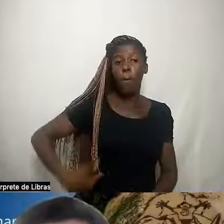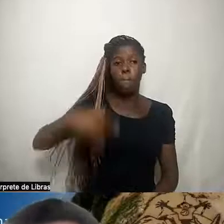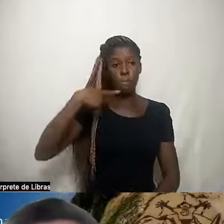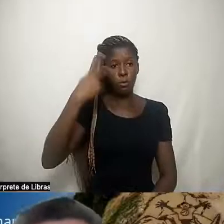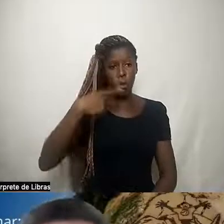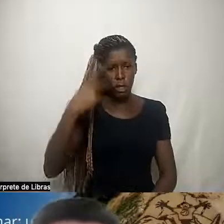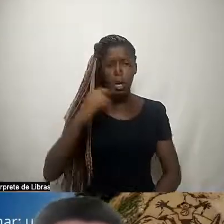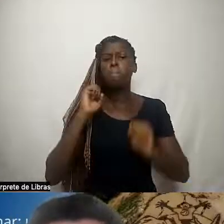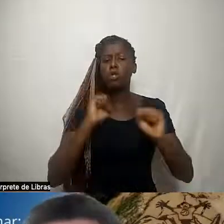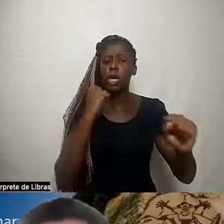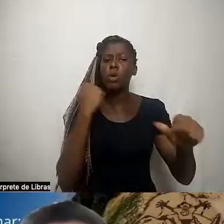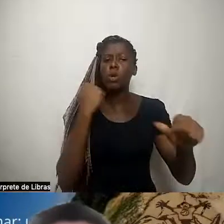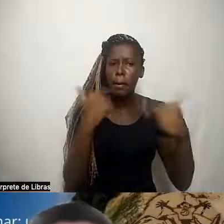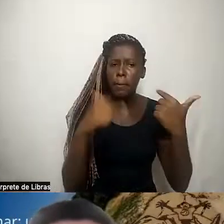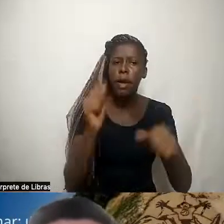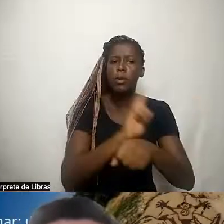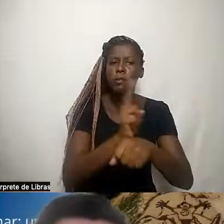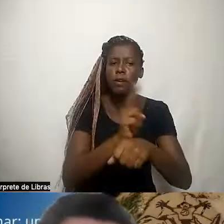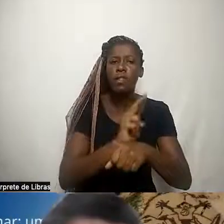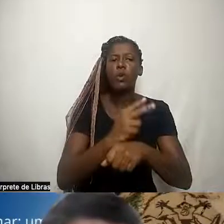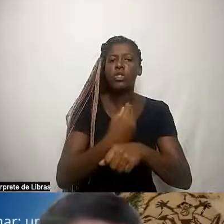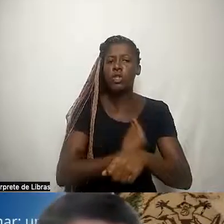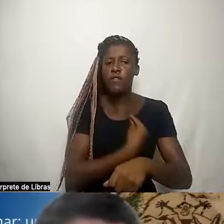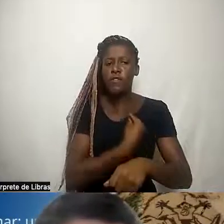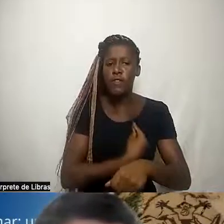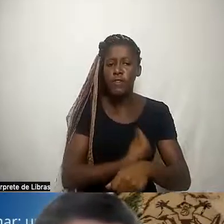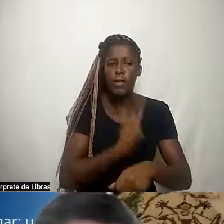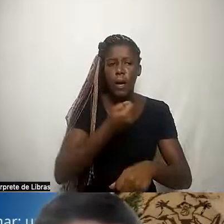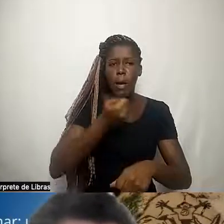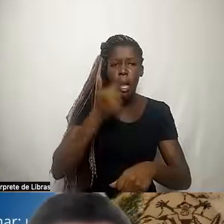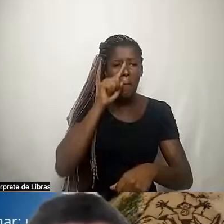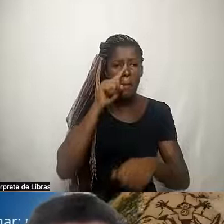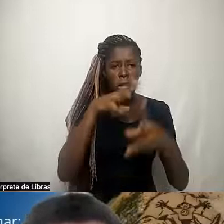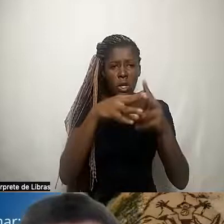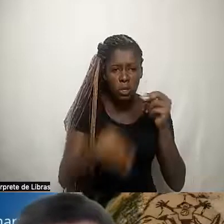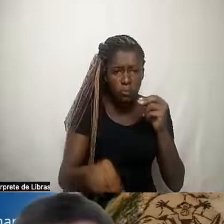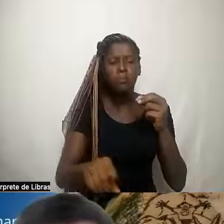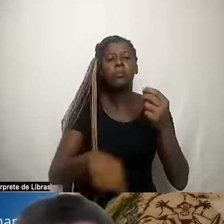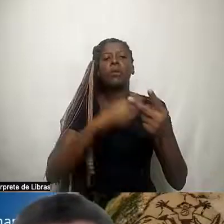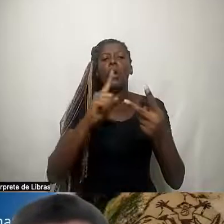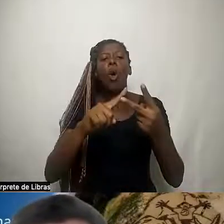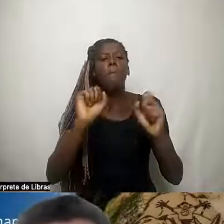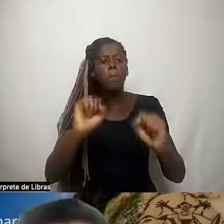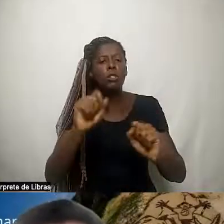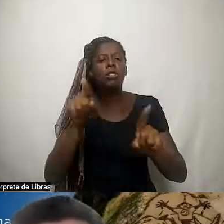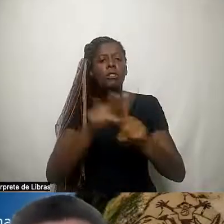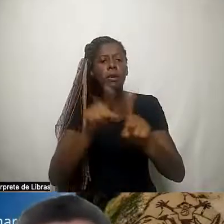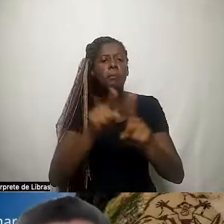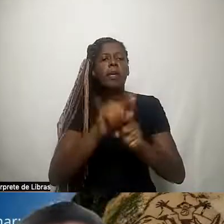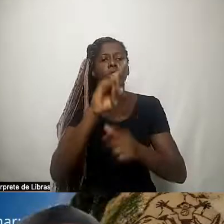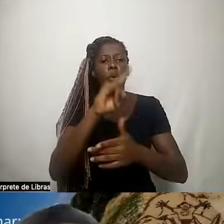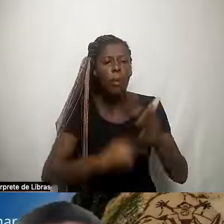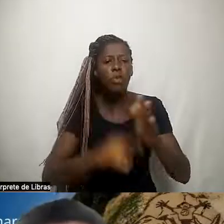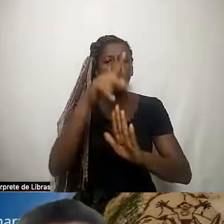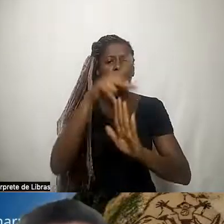also environmental management documents, either to preserve the fauna,